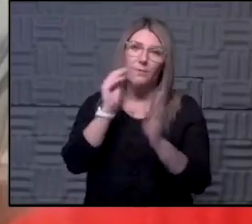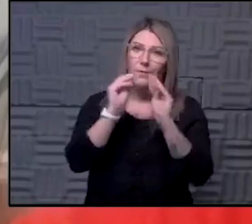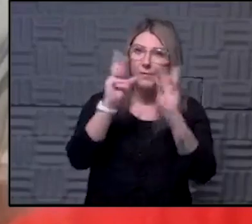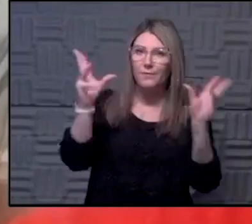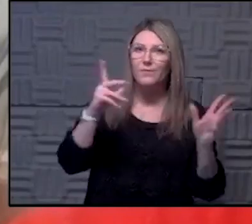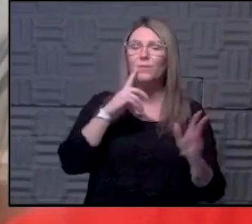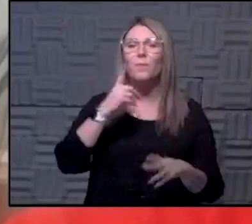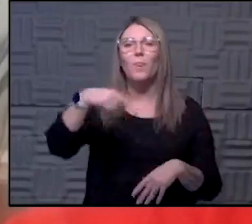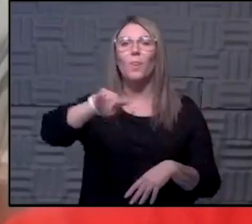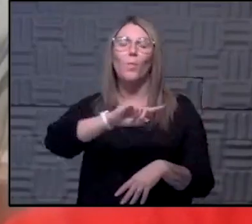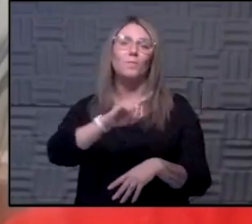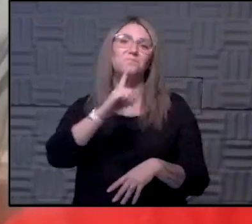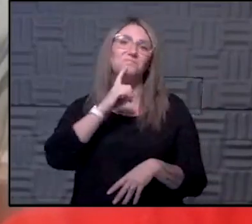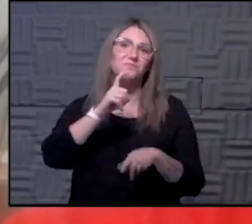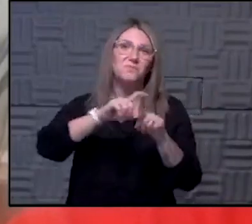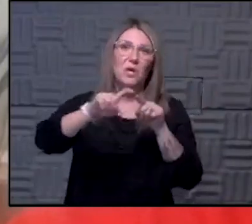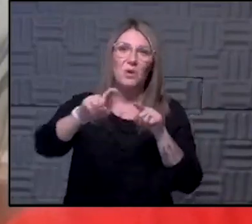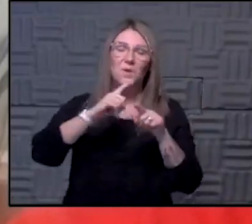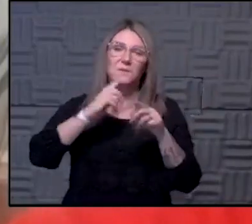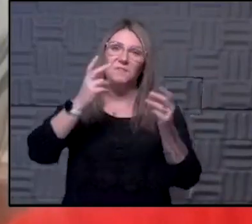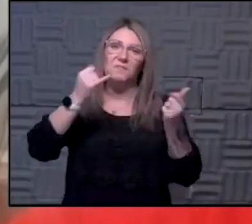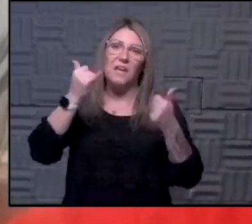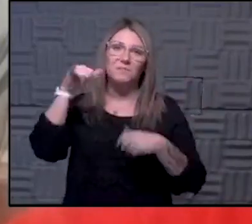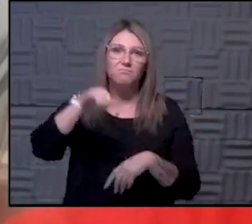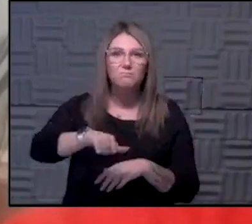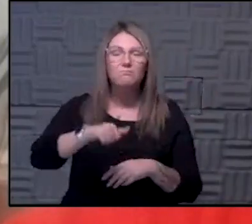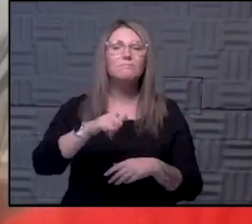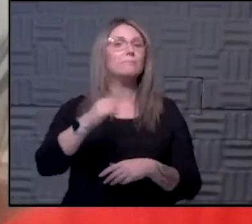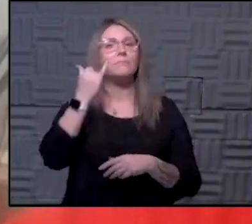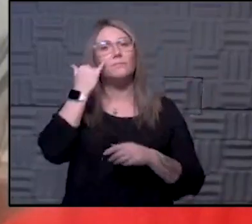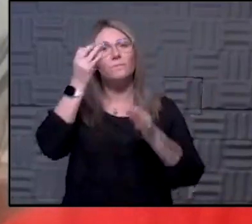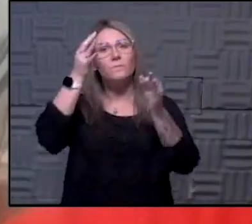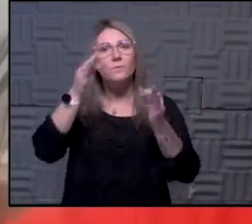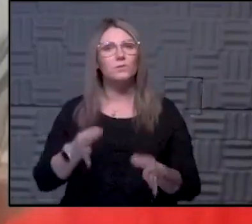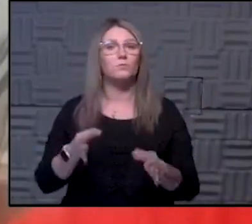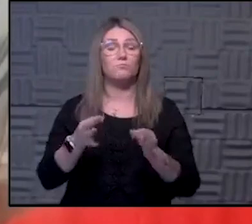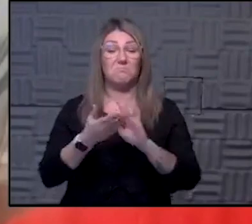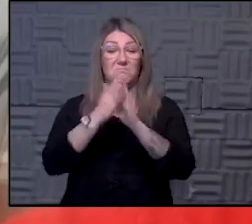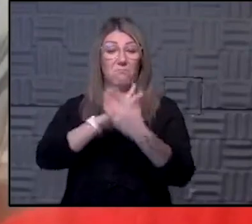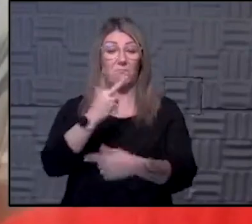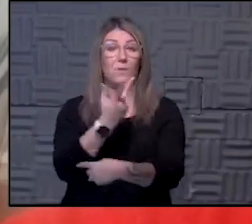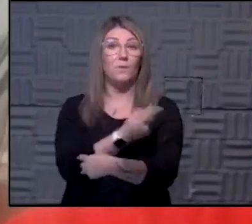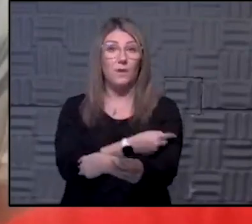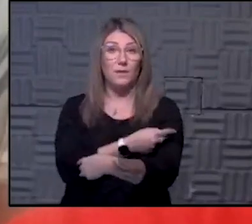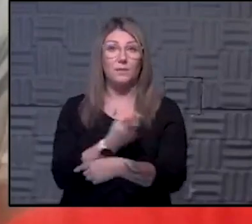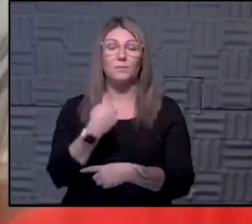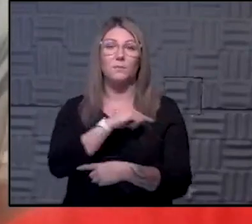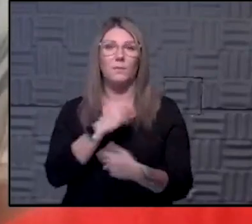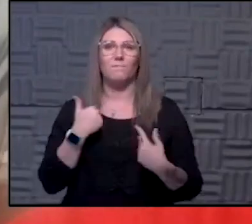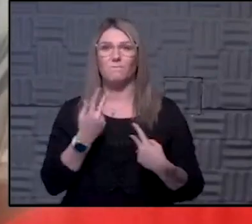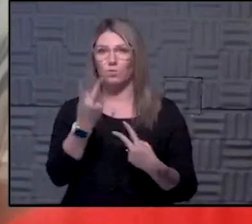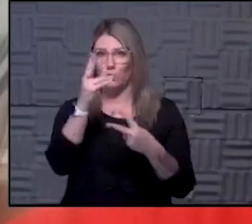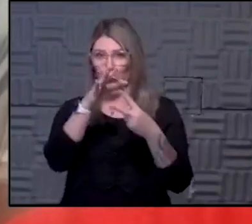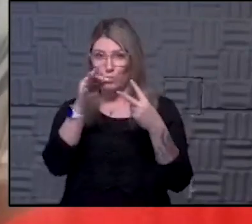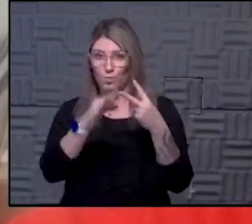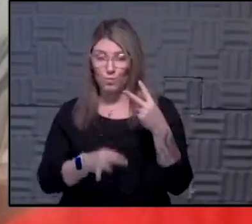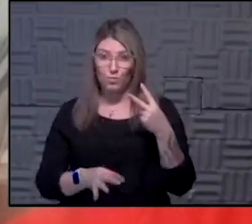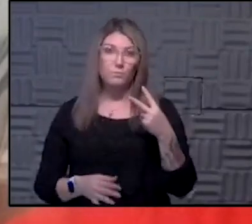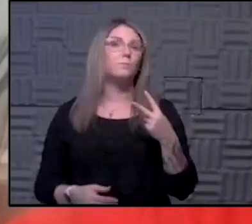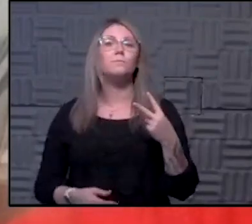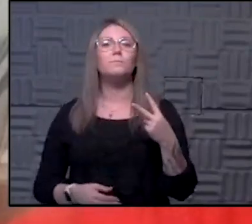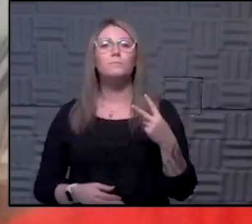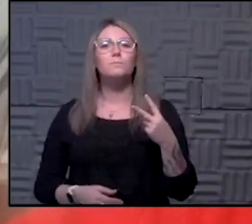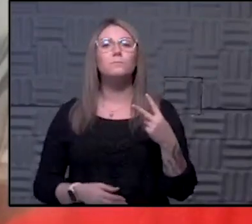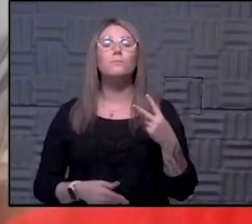calls are a lot quicker. If a decision is made to be vaccinated, we have two options. We can guide